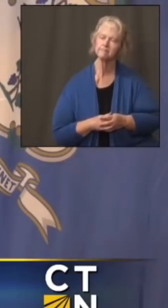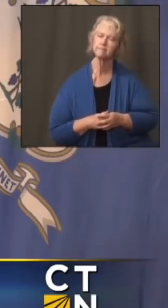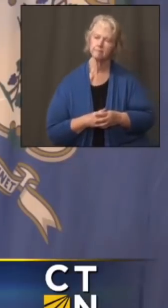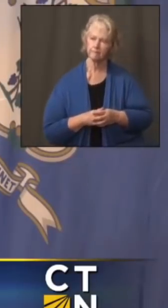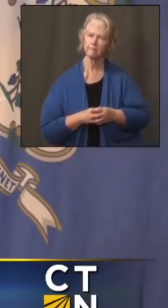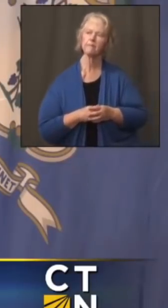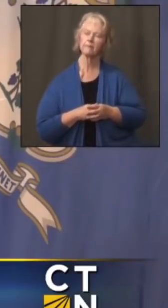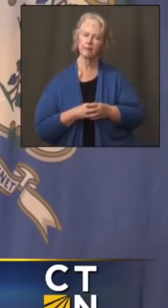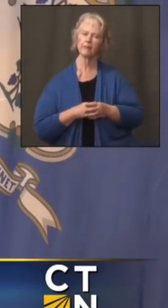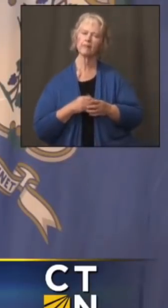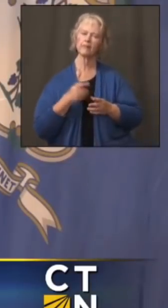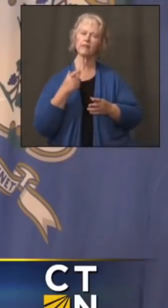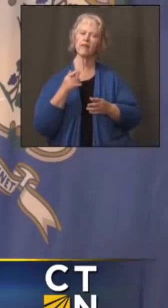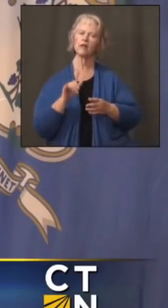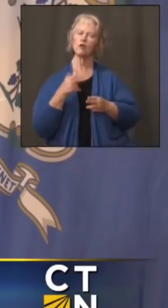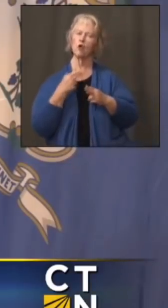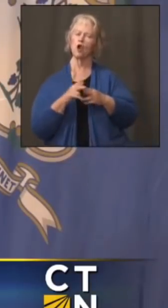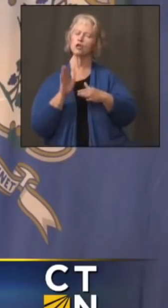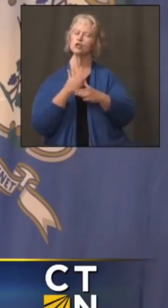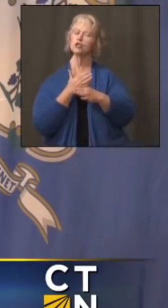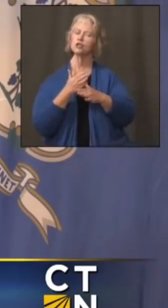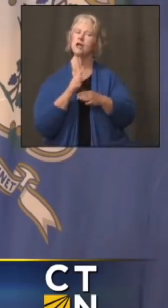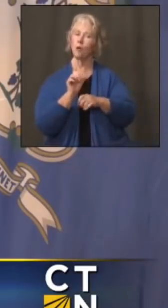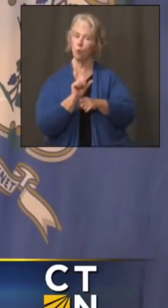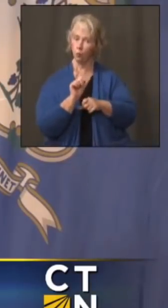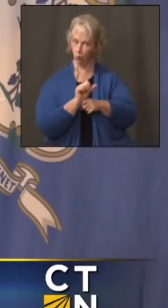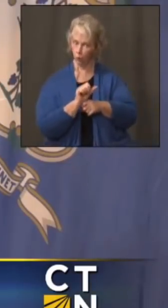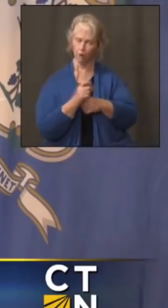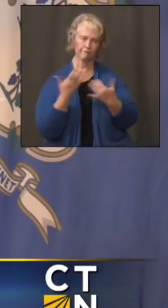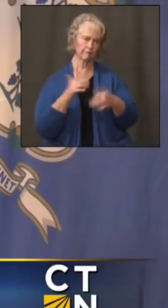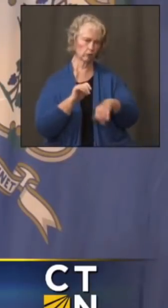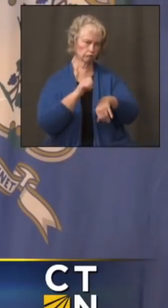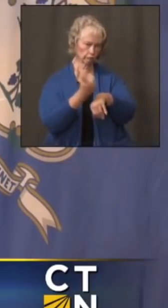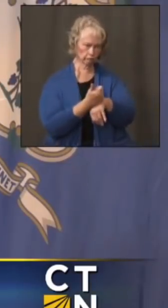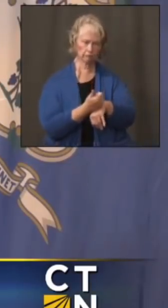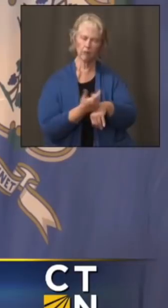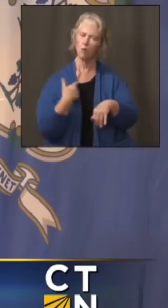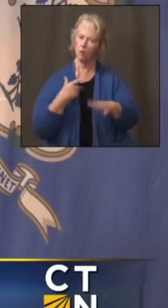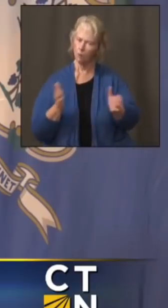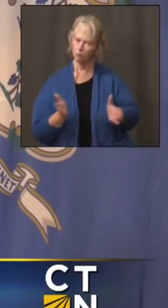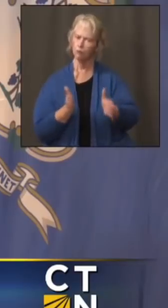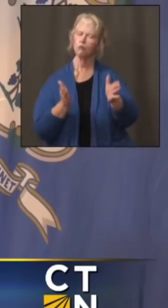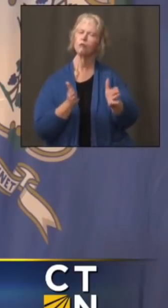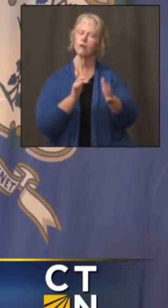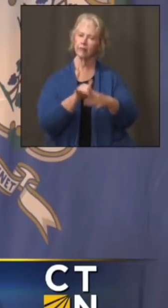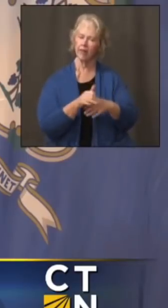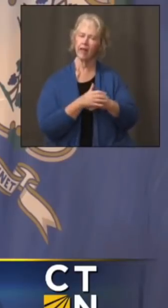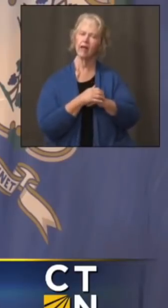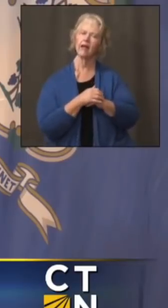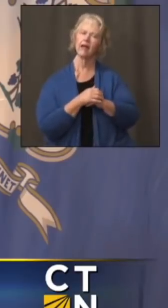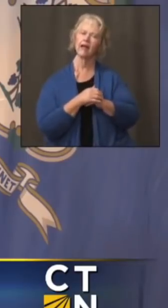We've obviously done the shared work that is up and operating. We're going to continue to promote that in a serious way.